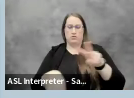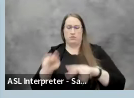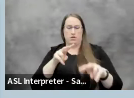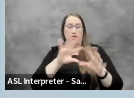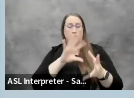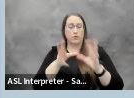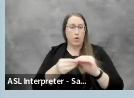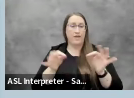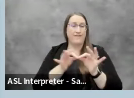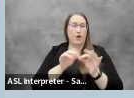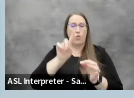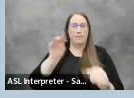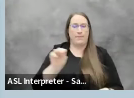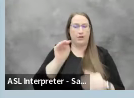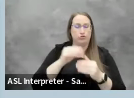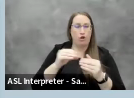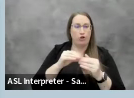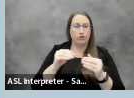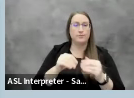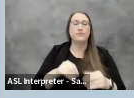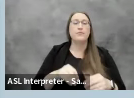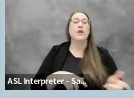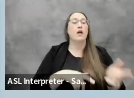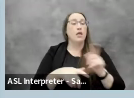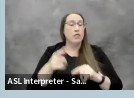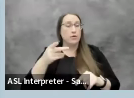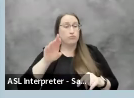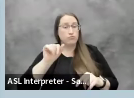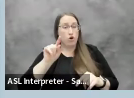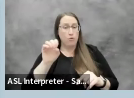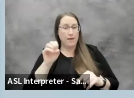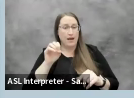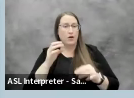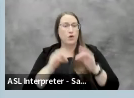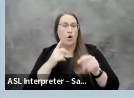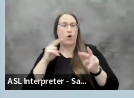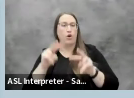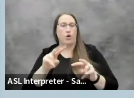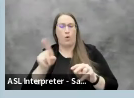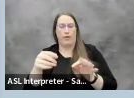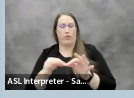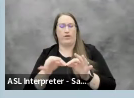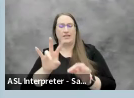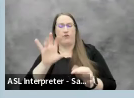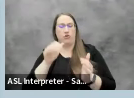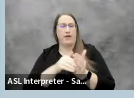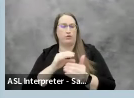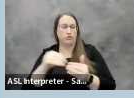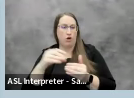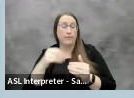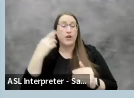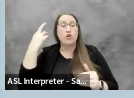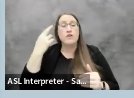million. The probate court does not look at the estate being worth only $700,000 because probate courts do not factor